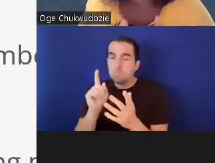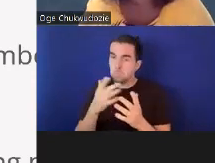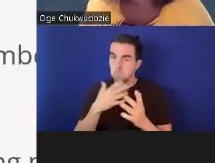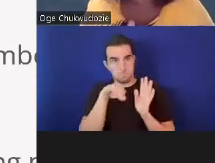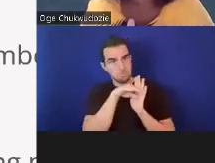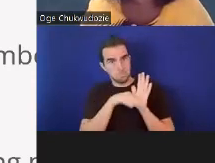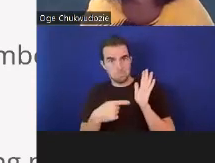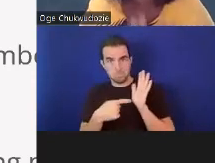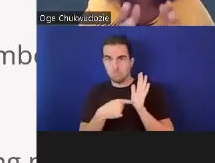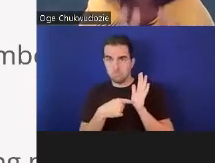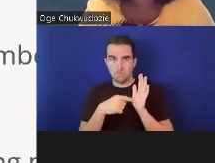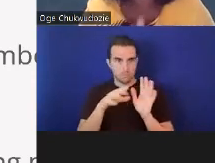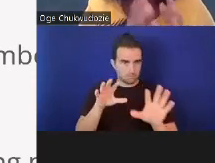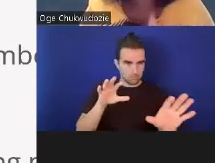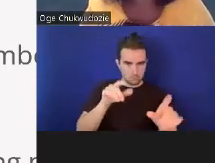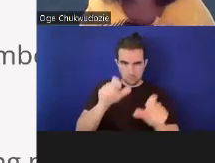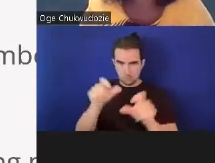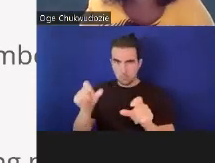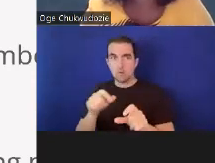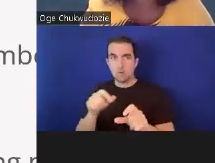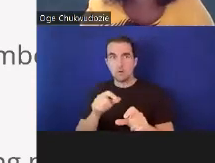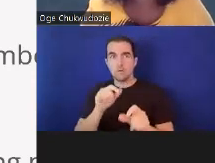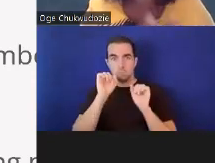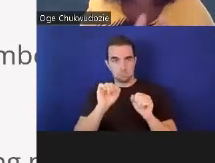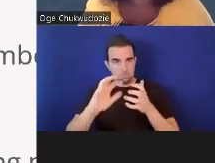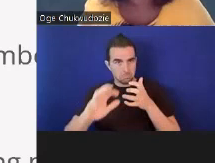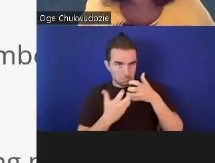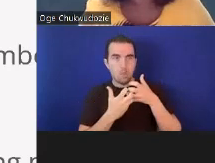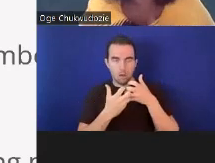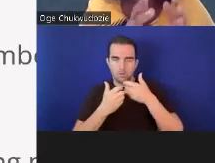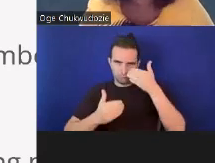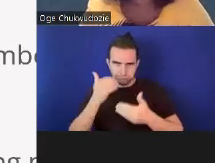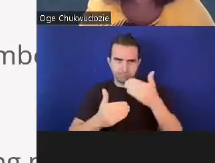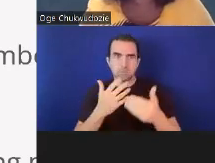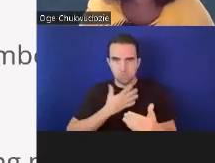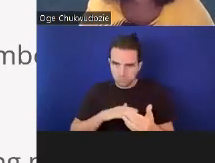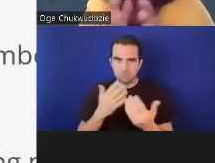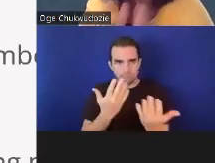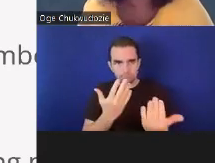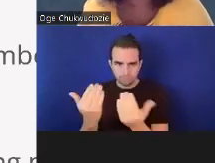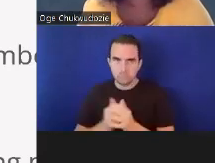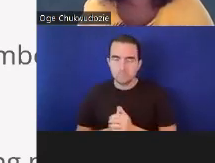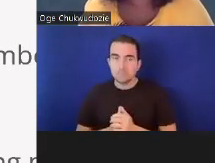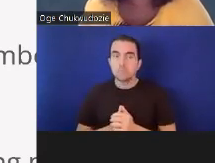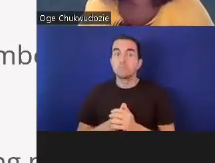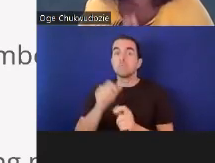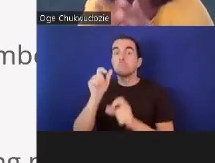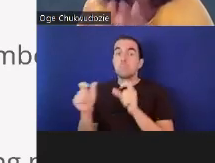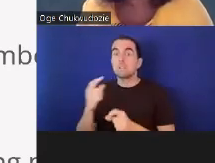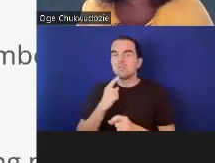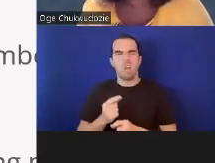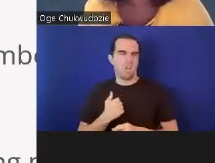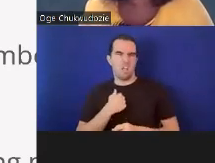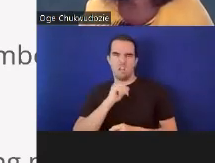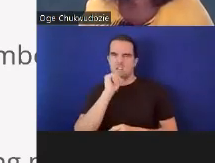people in the community might feel, oh, I'm not part of this. I want to know why. And then they have that right to come to your mechanism, and